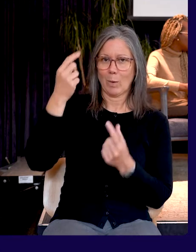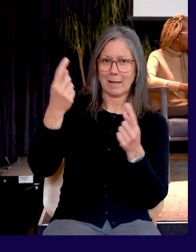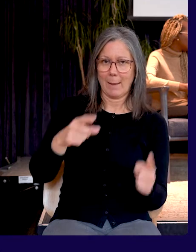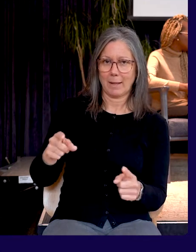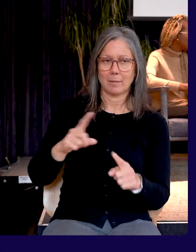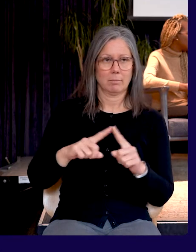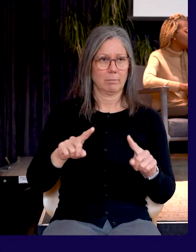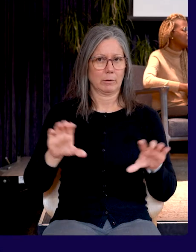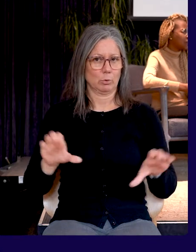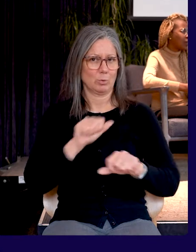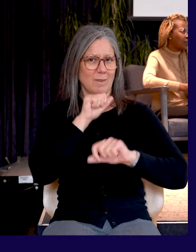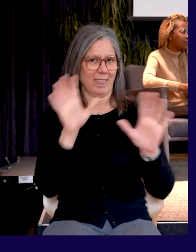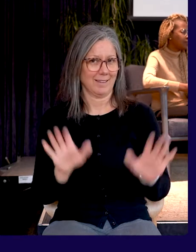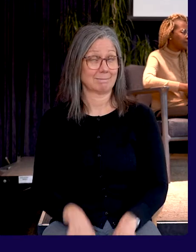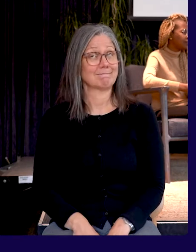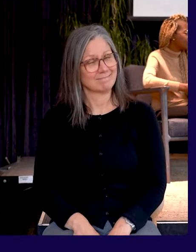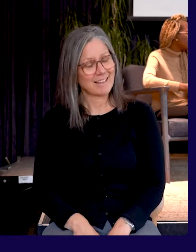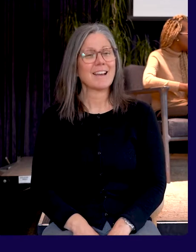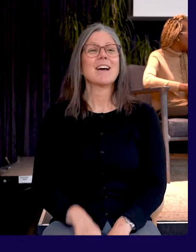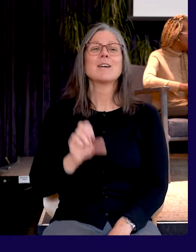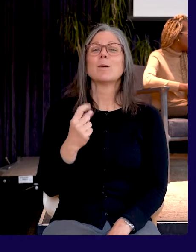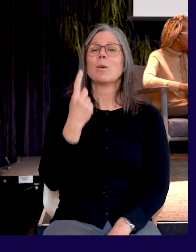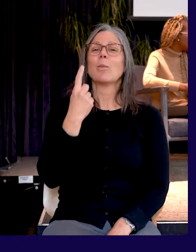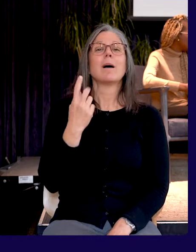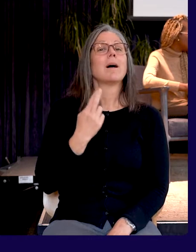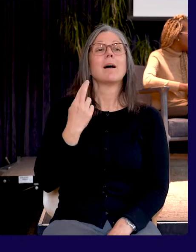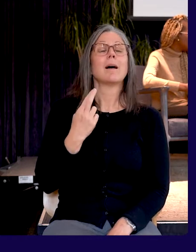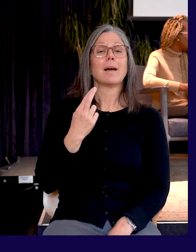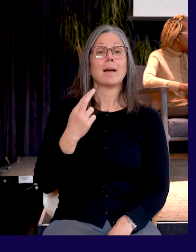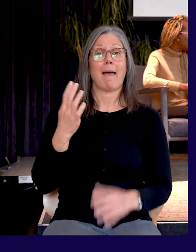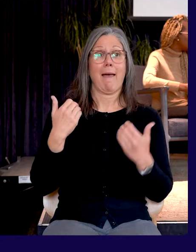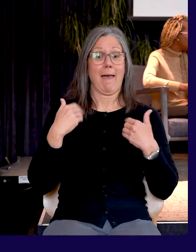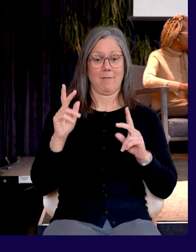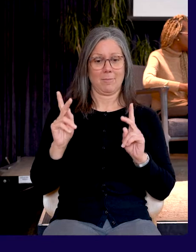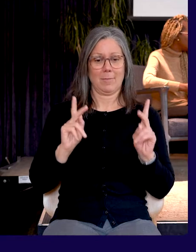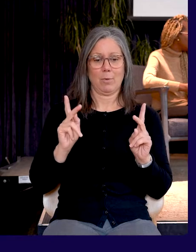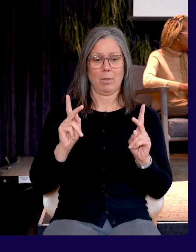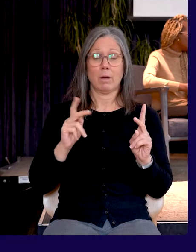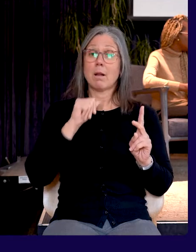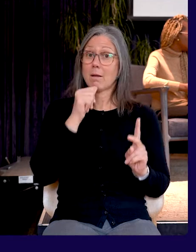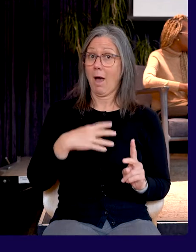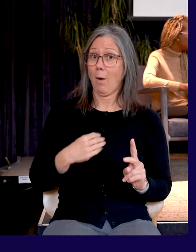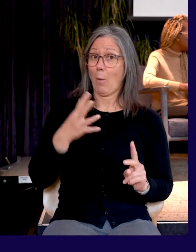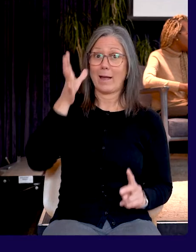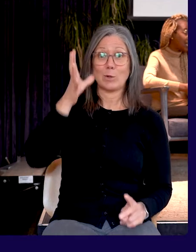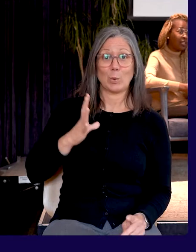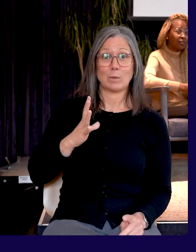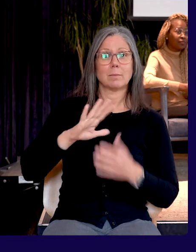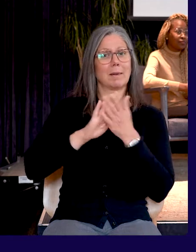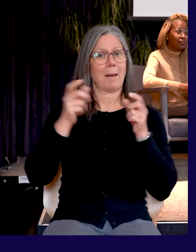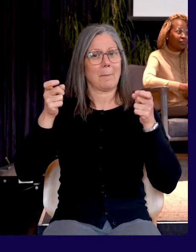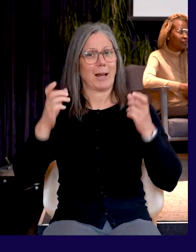not doing anything about it yet. So how do you, and one of the ways you can do it is you can have people who aren't white dudes as